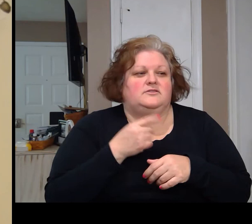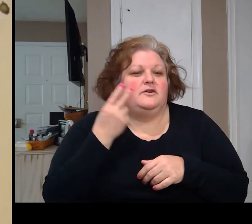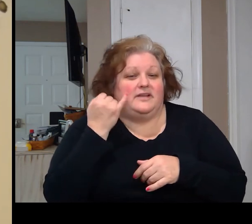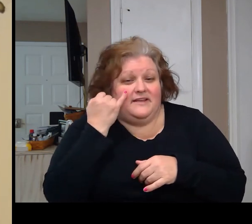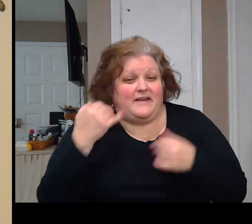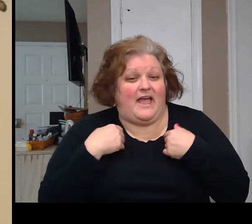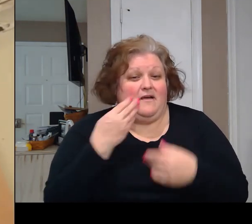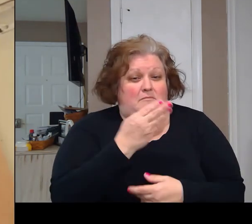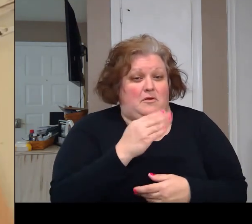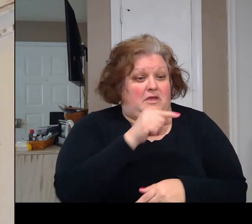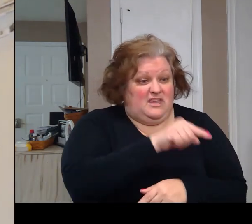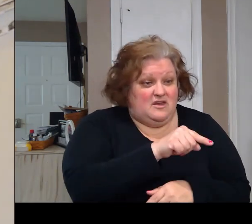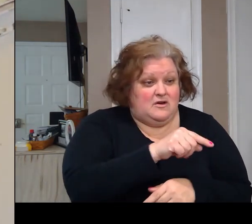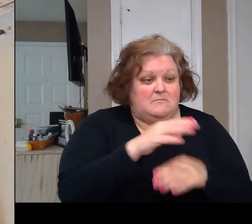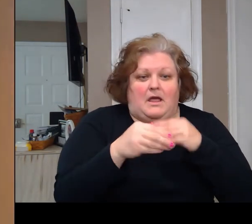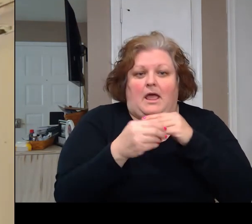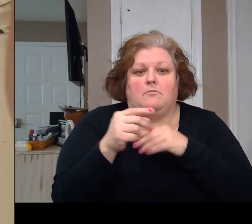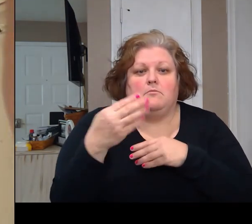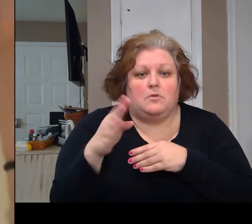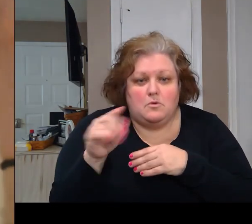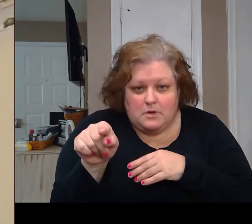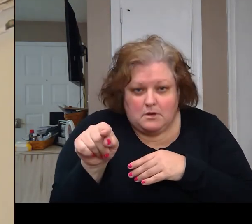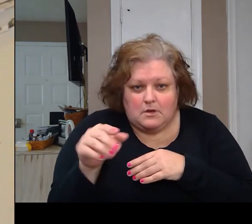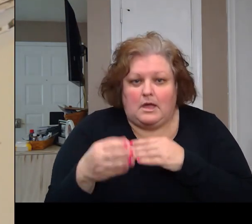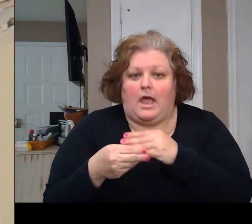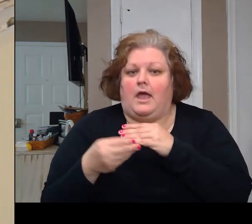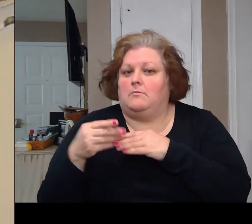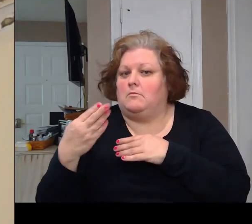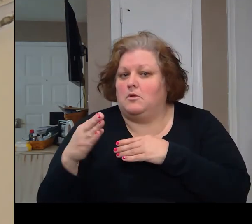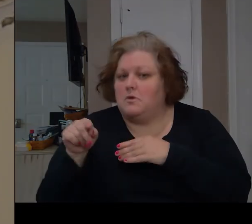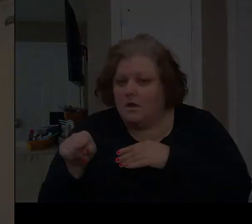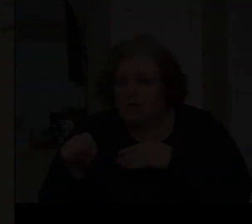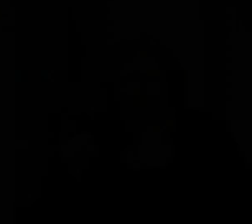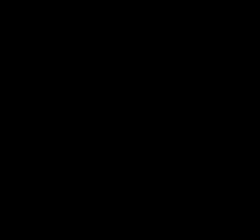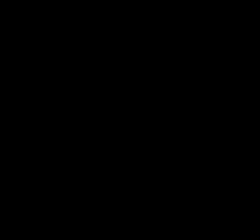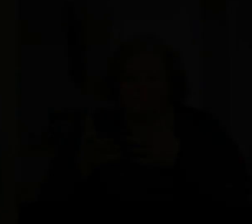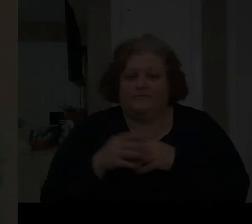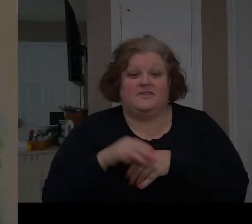around, right? So if I do blue in one spot, I try to repeat it in another.